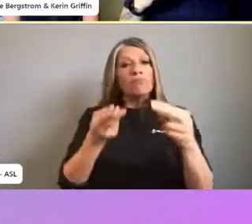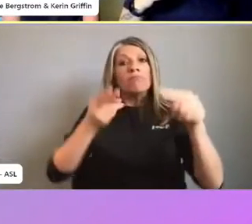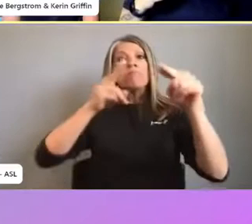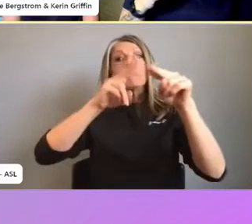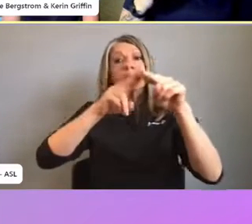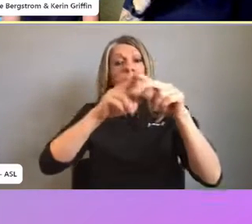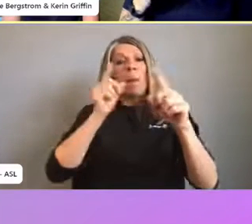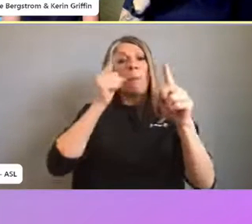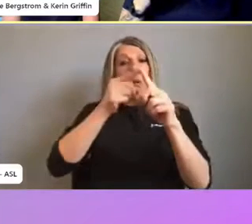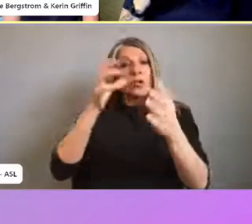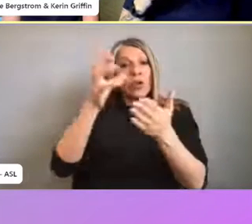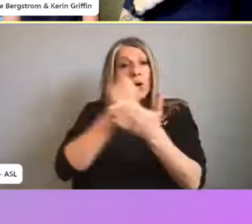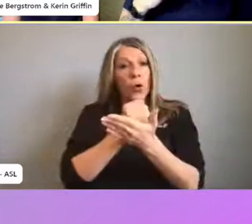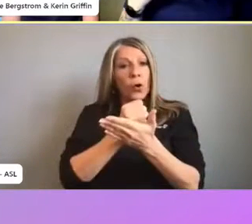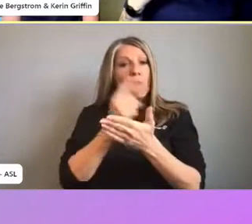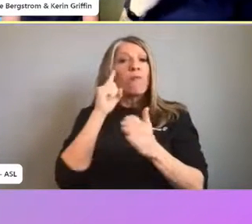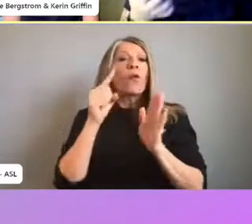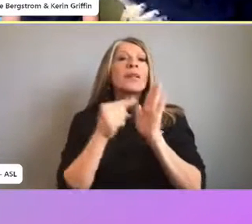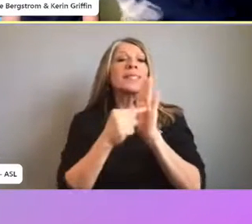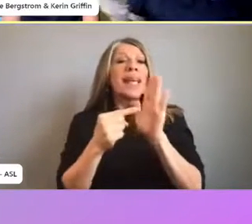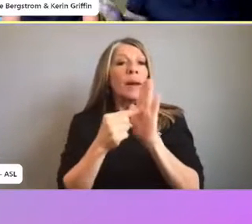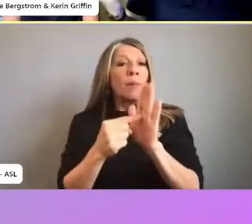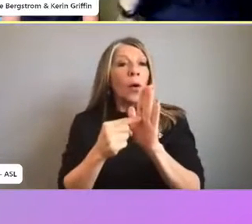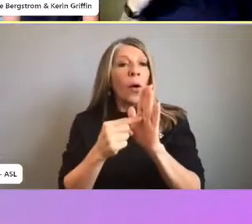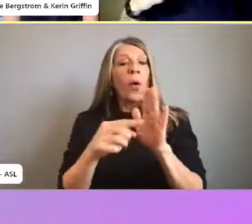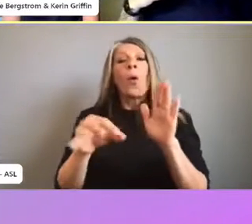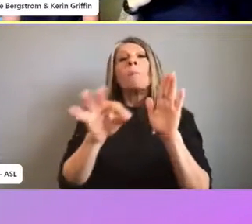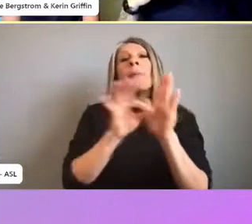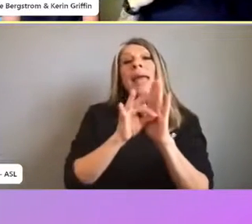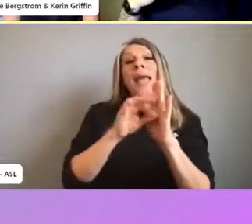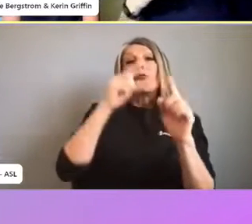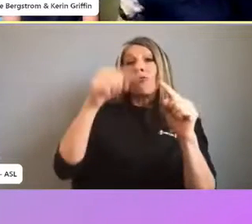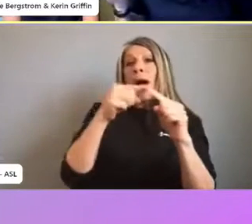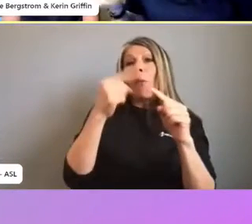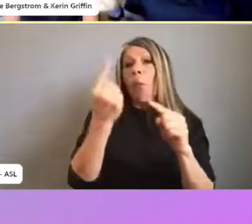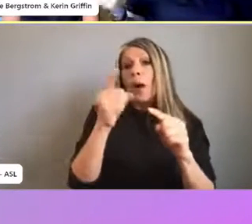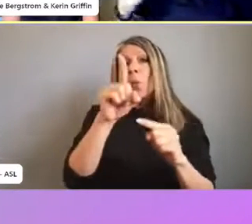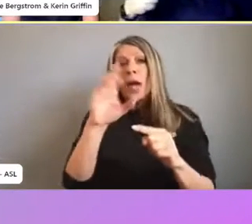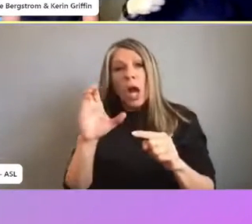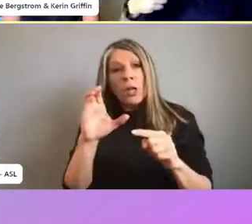of points earned. So for instance, we chose round 1 was 100 points,